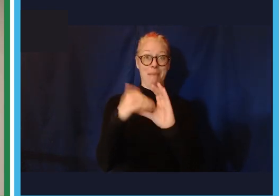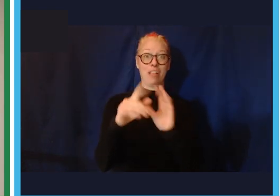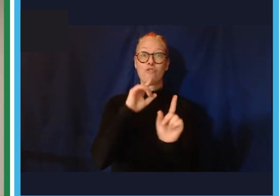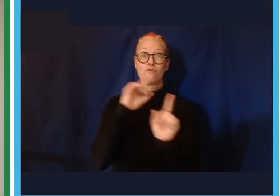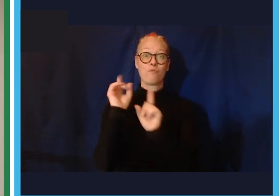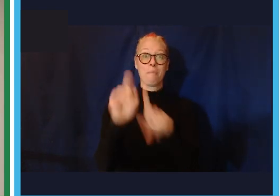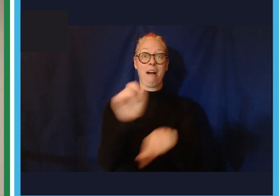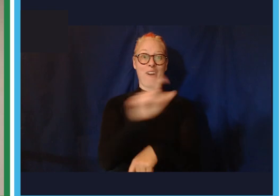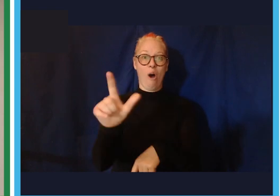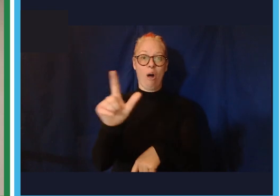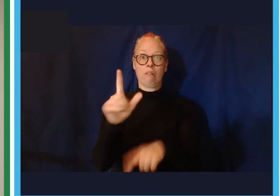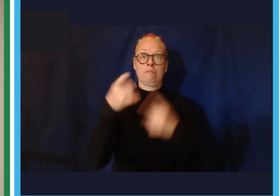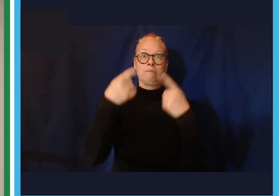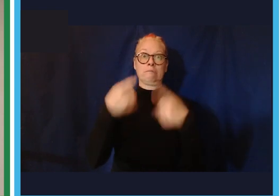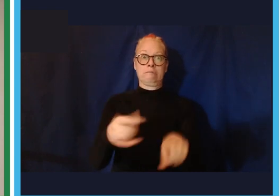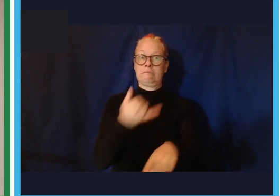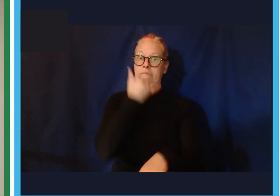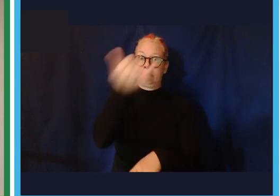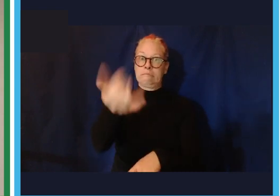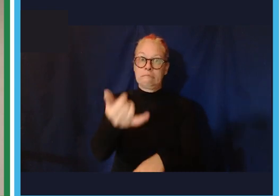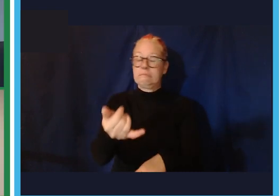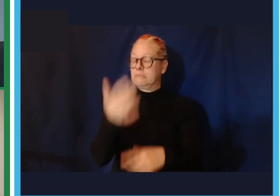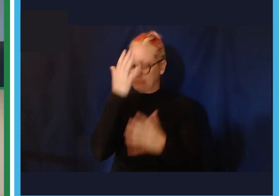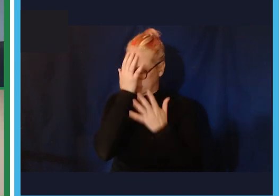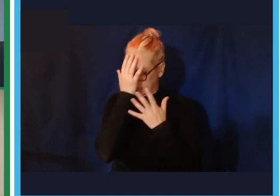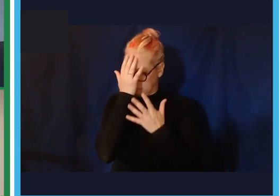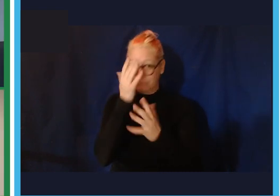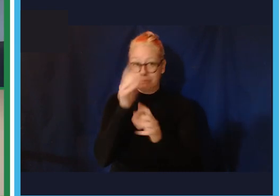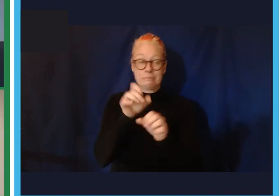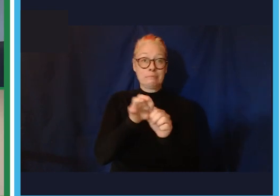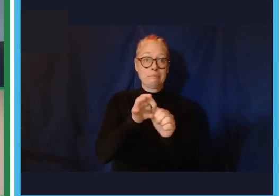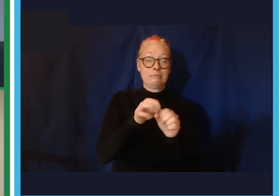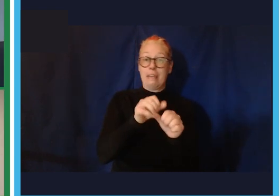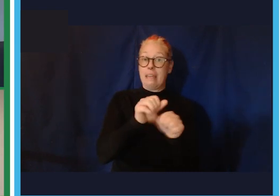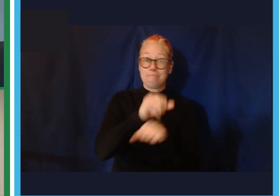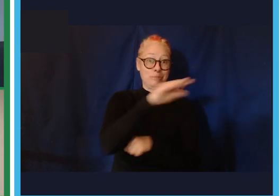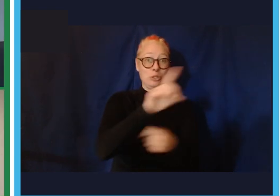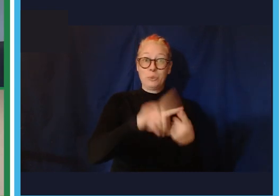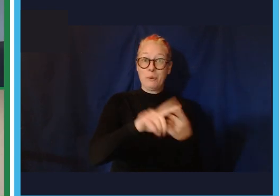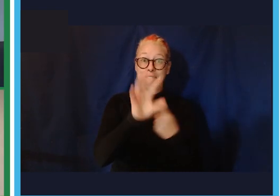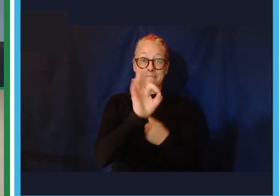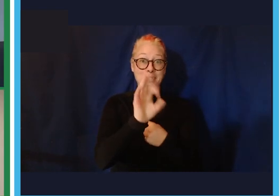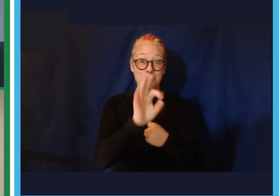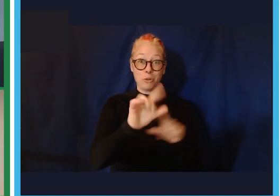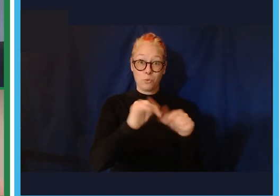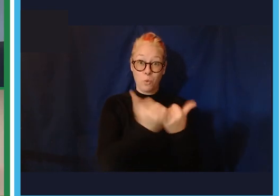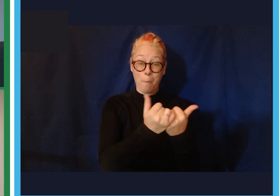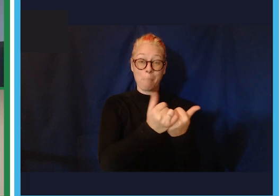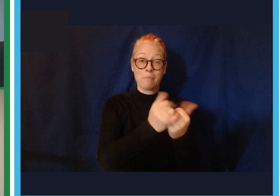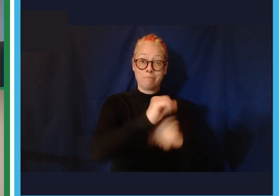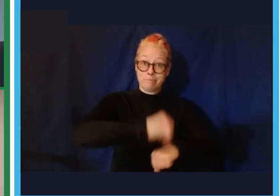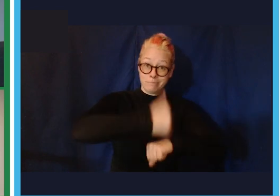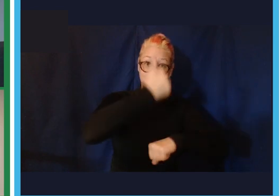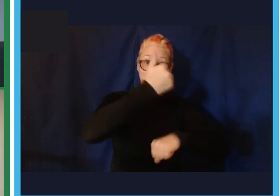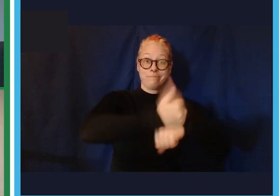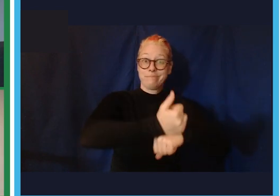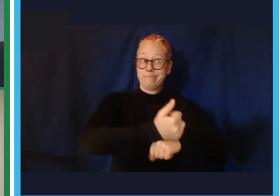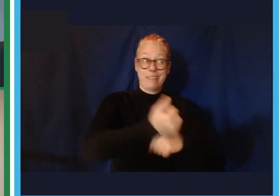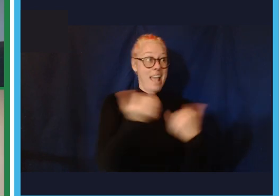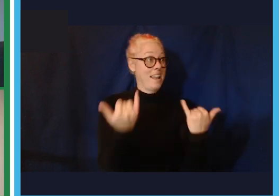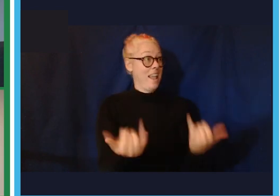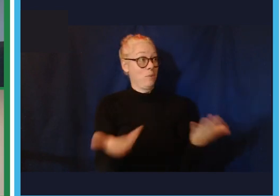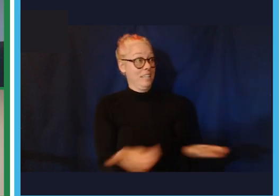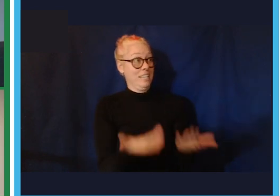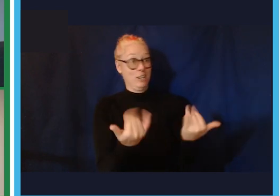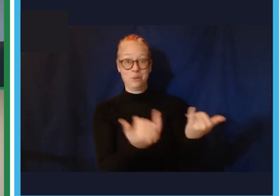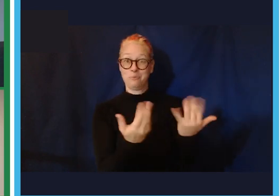it involved a poorly handled reply all email thread that ended up in a Facebook group being